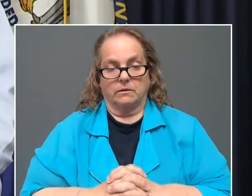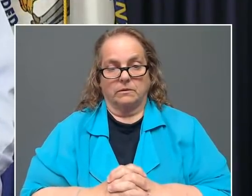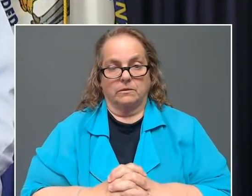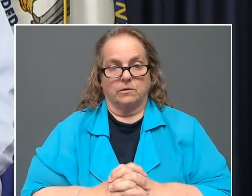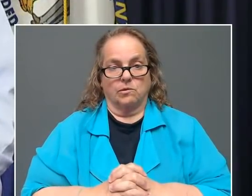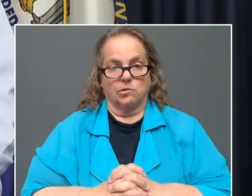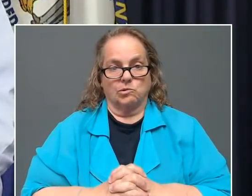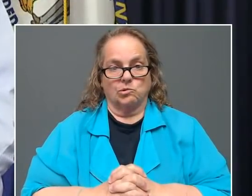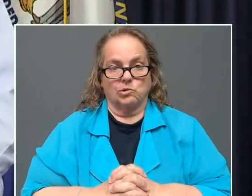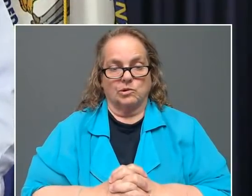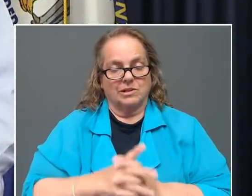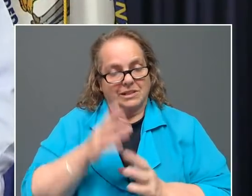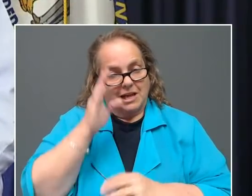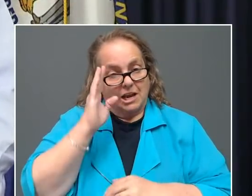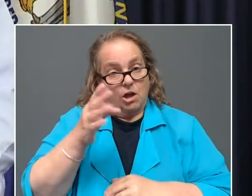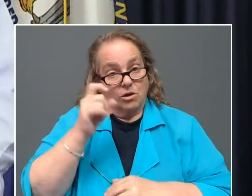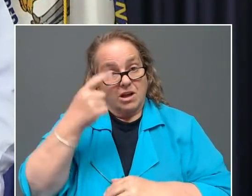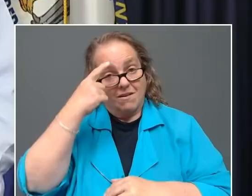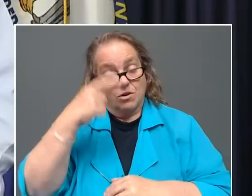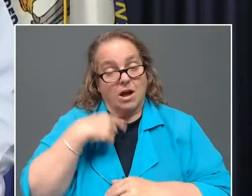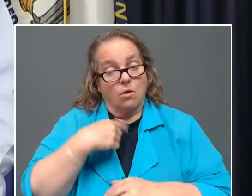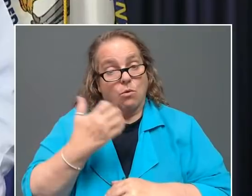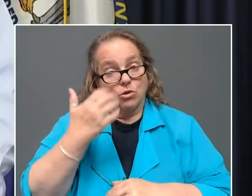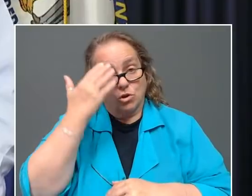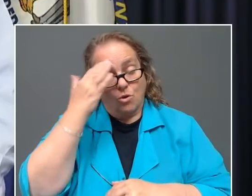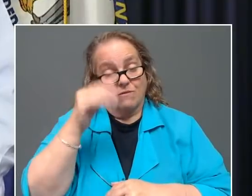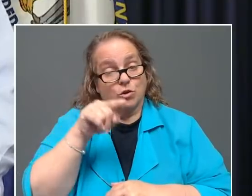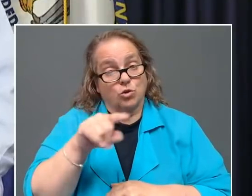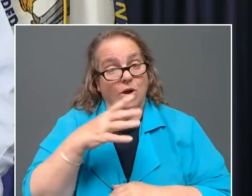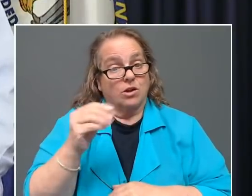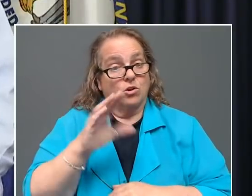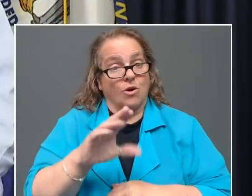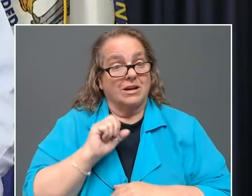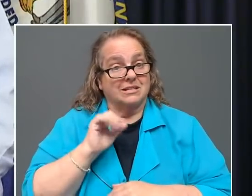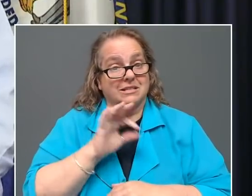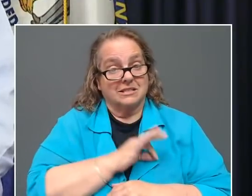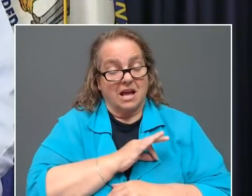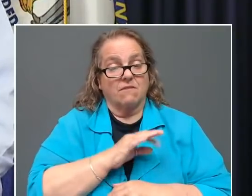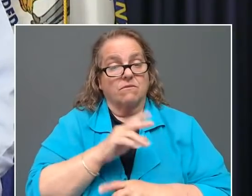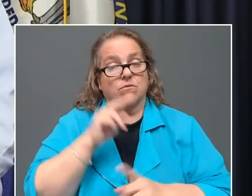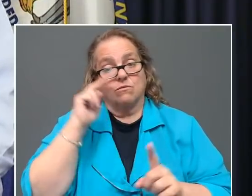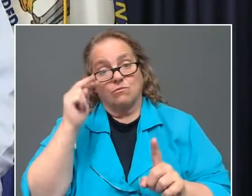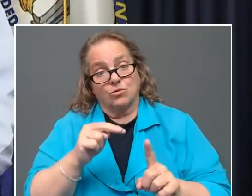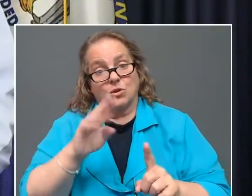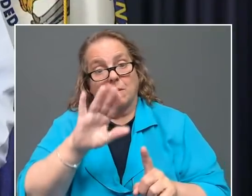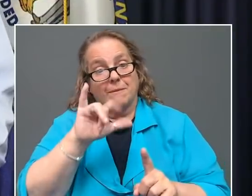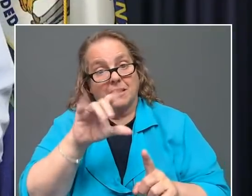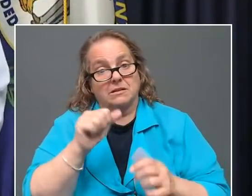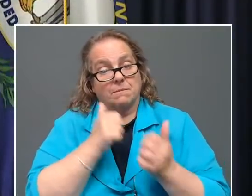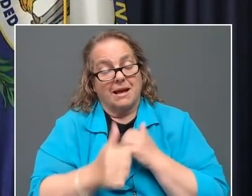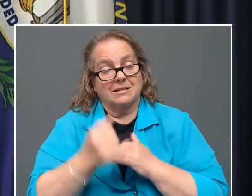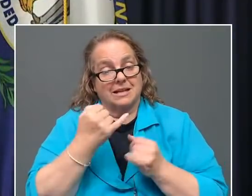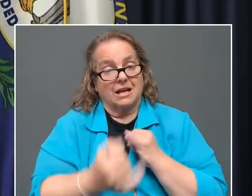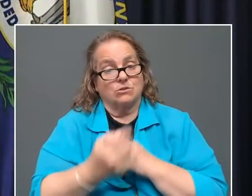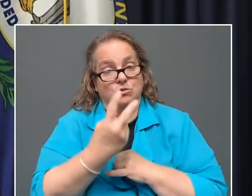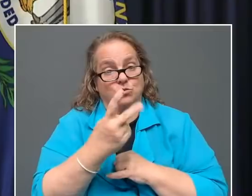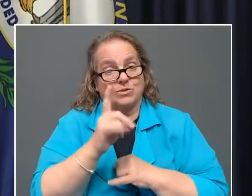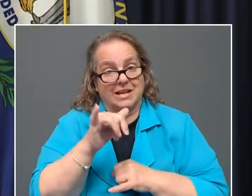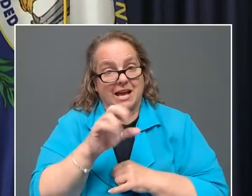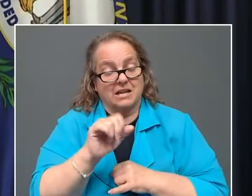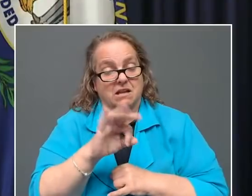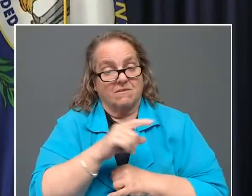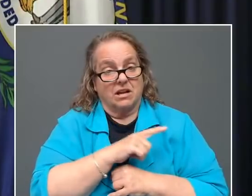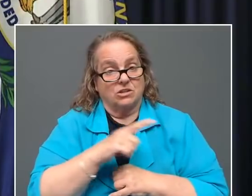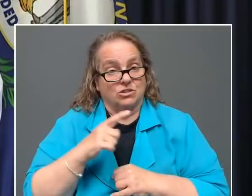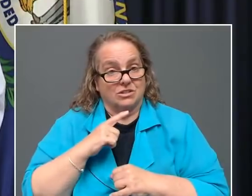Hi, Governor. I wondered if you and your staff have been reviewing bills passed in the last 2 days of the legislative session and have identified